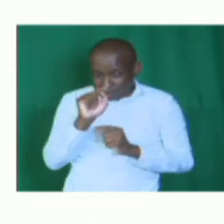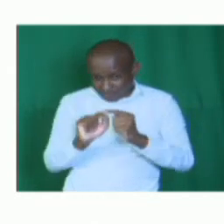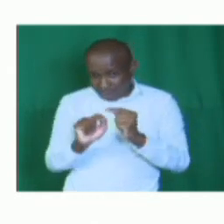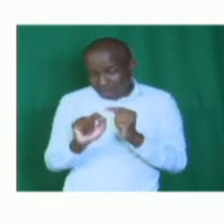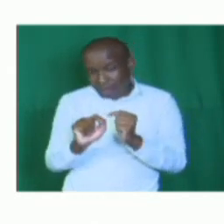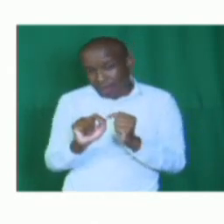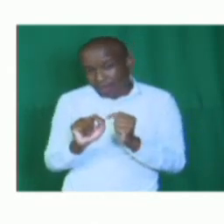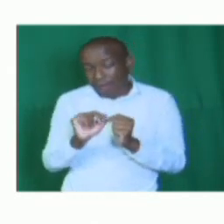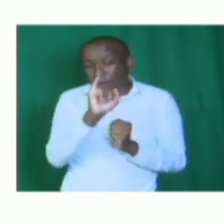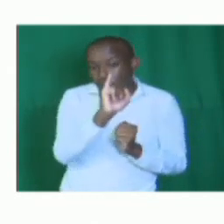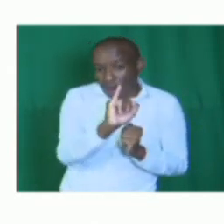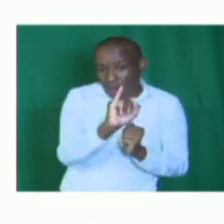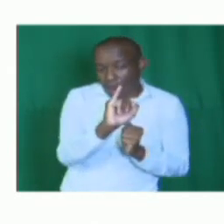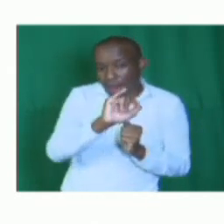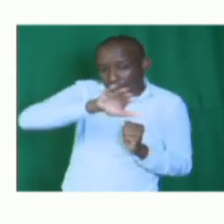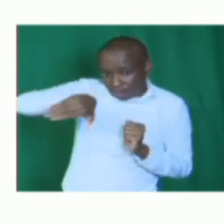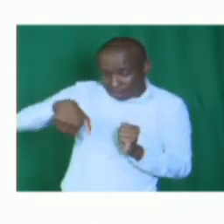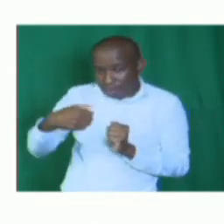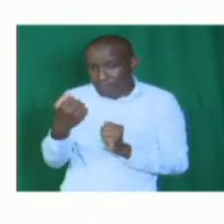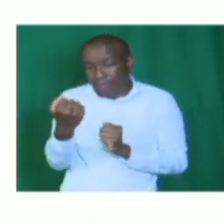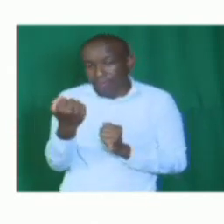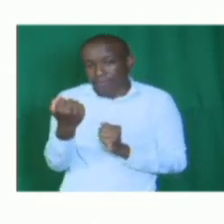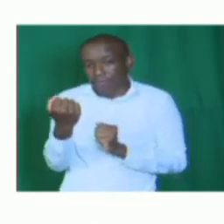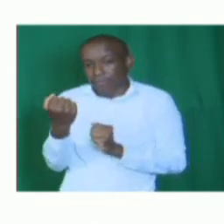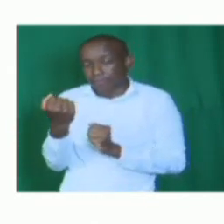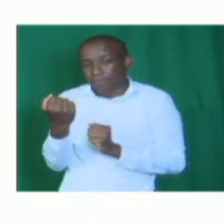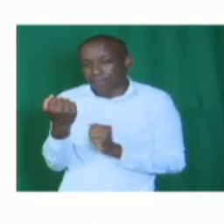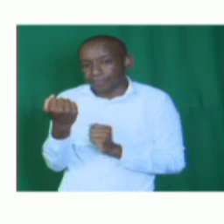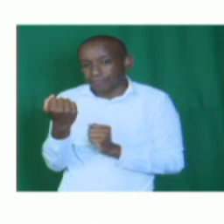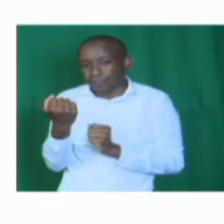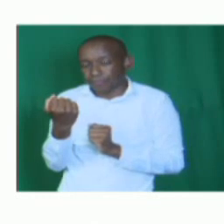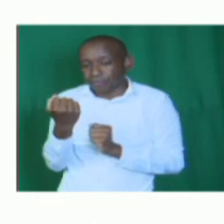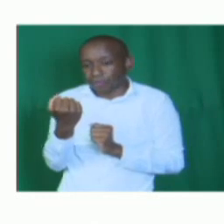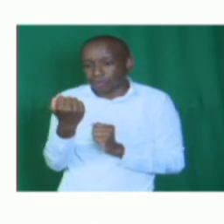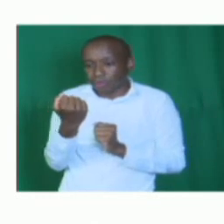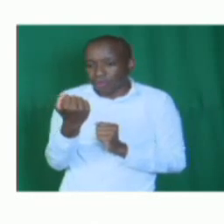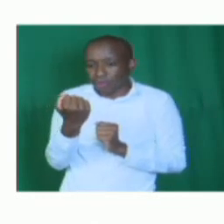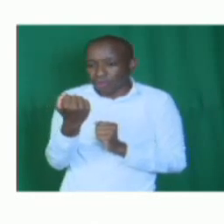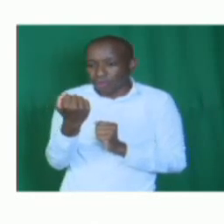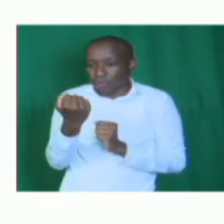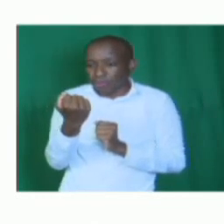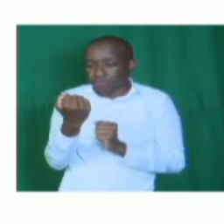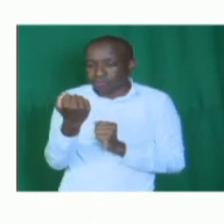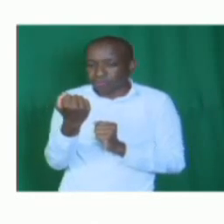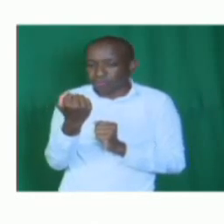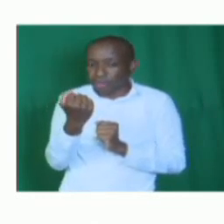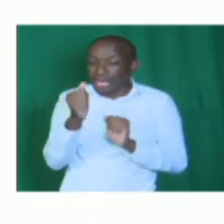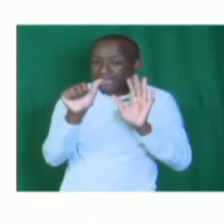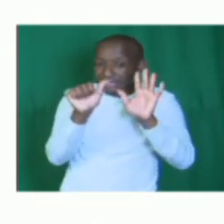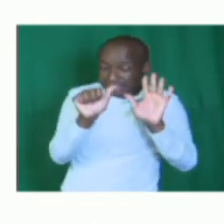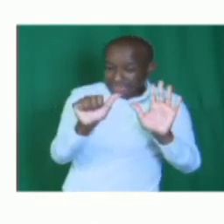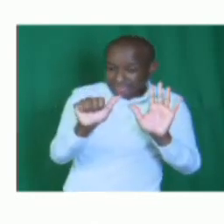by 1 minus, we are going to have